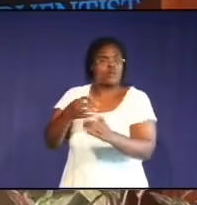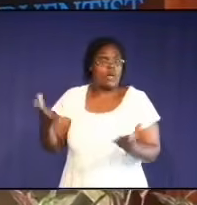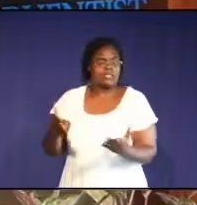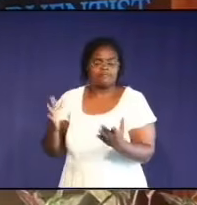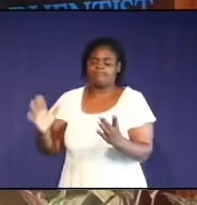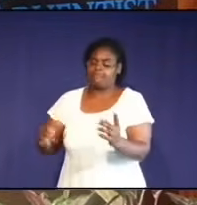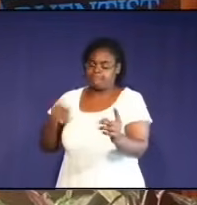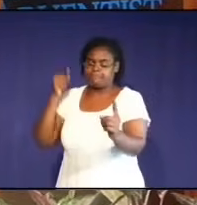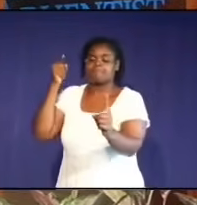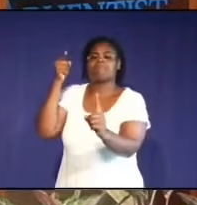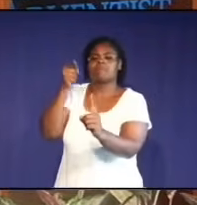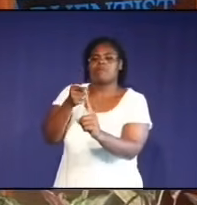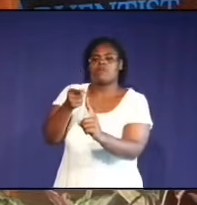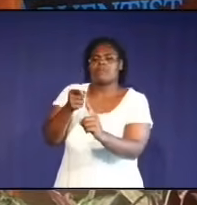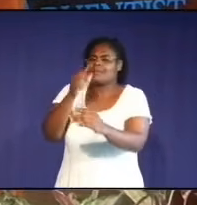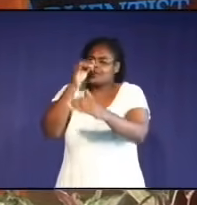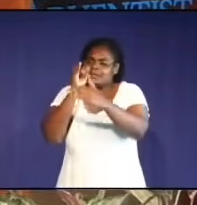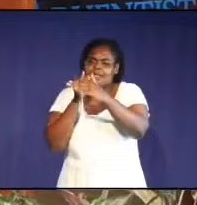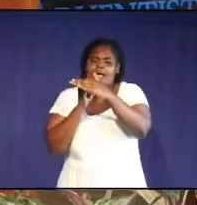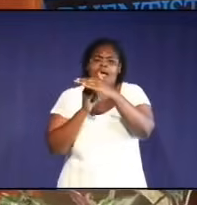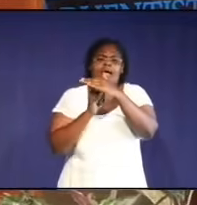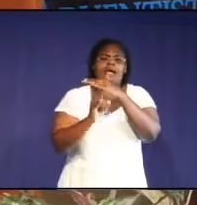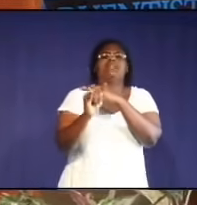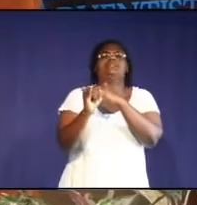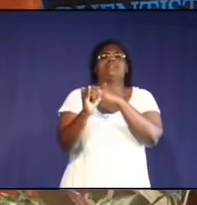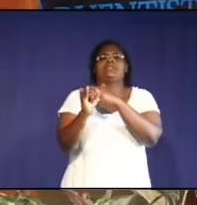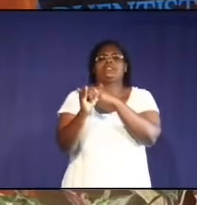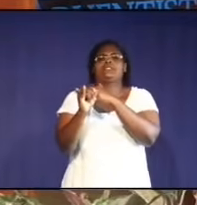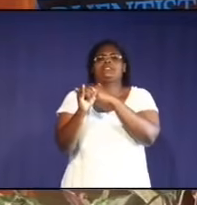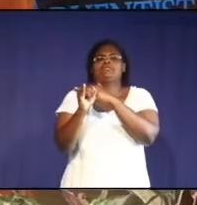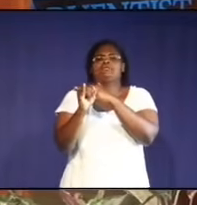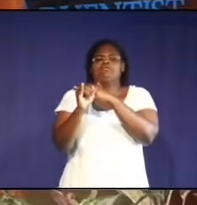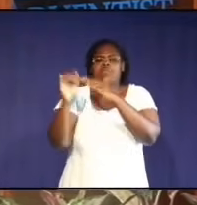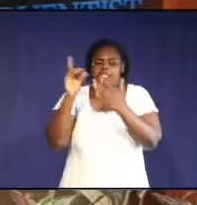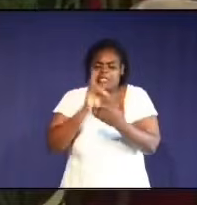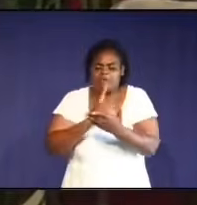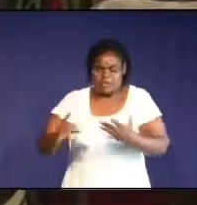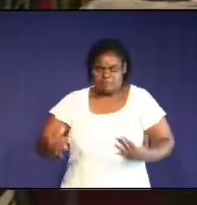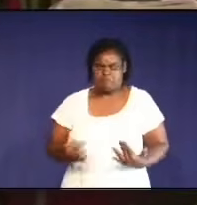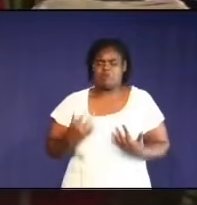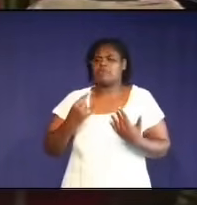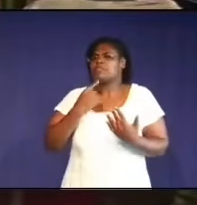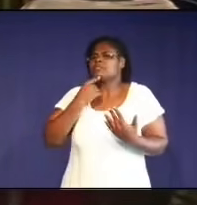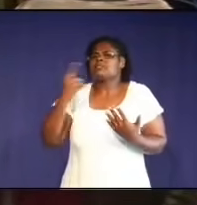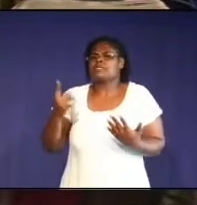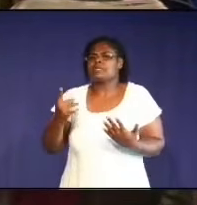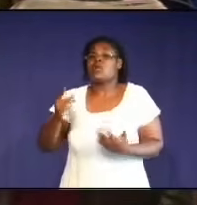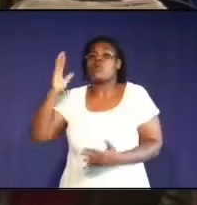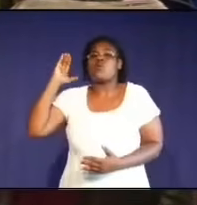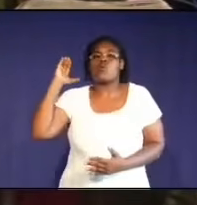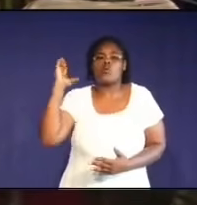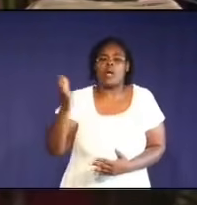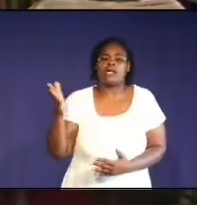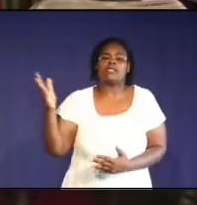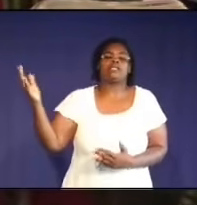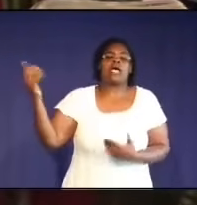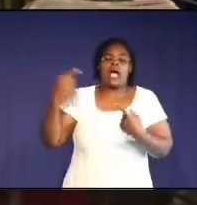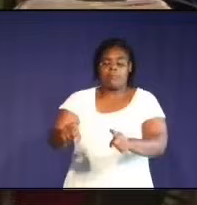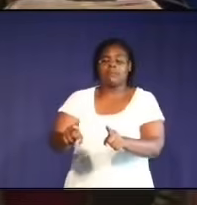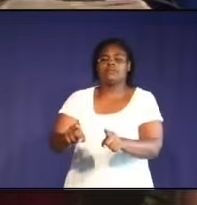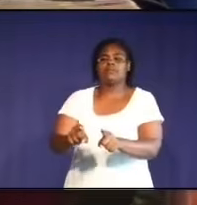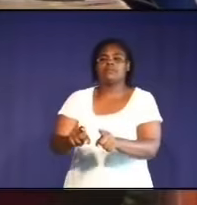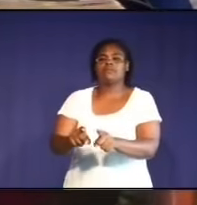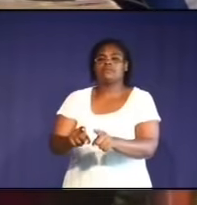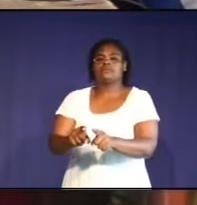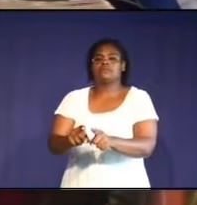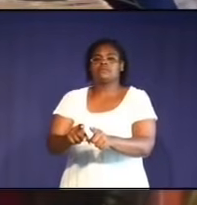until. Because Isaiah, in divine inspiration, said, it shall come to pass.